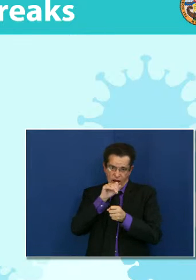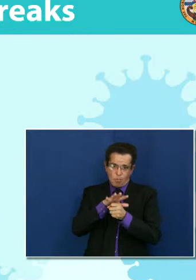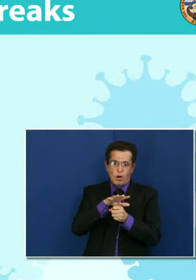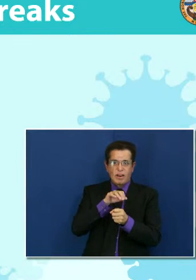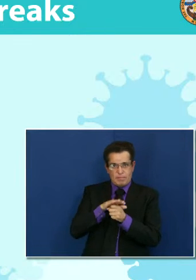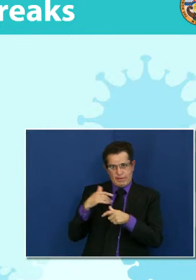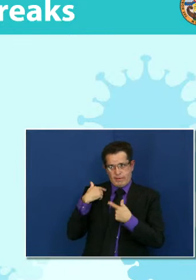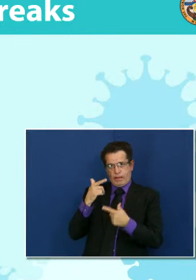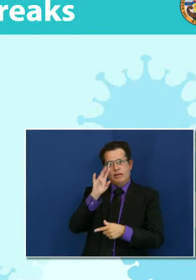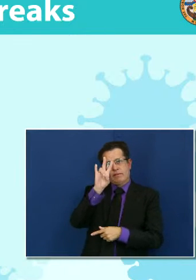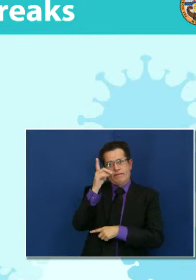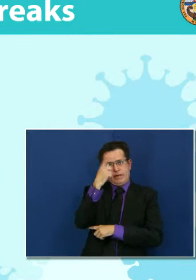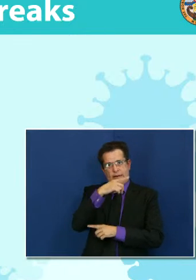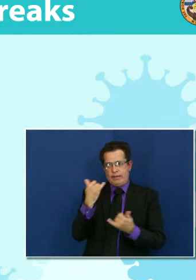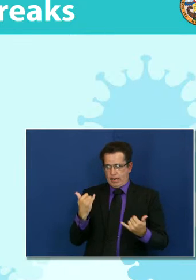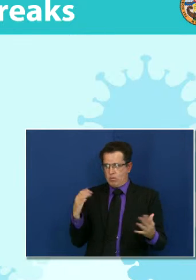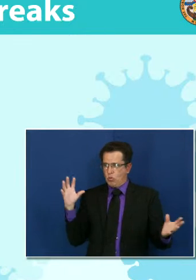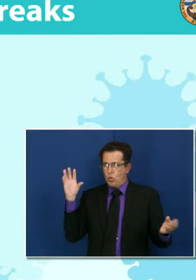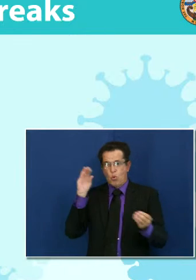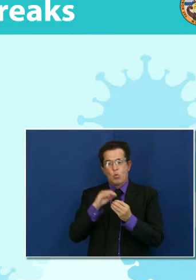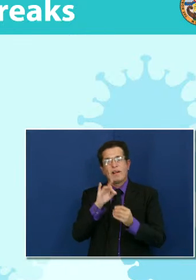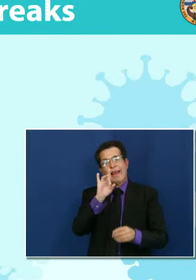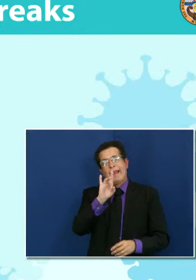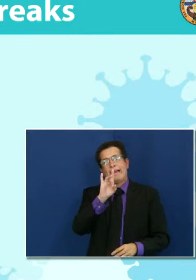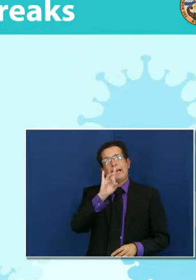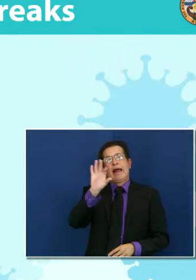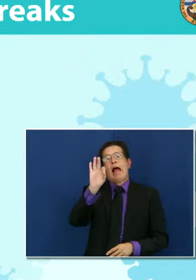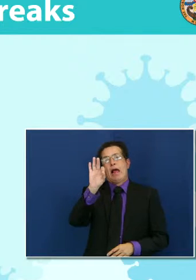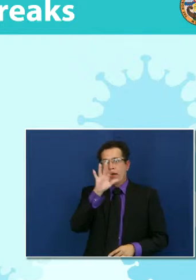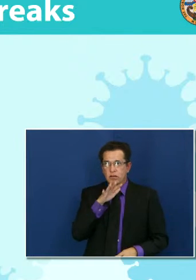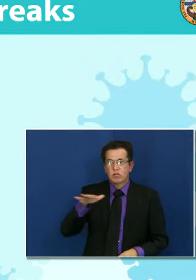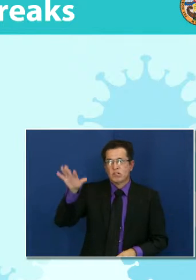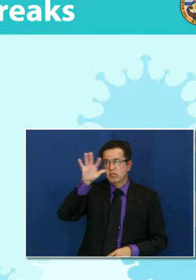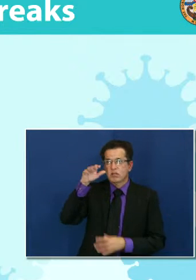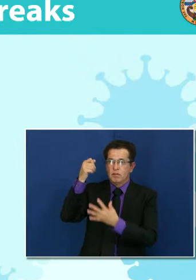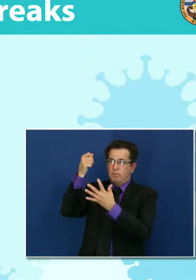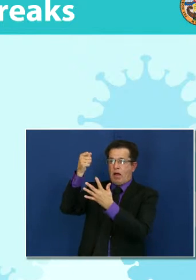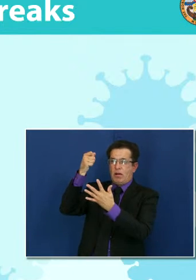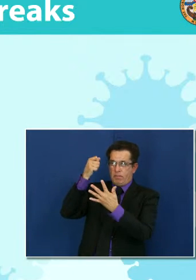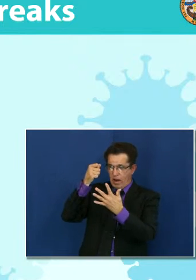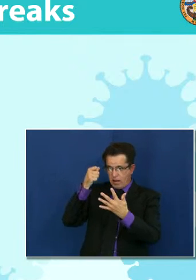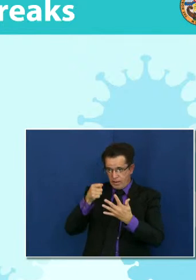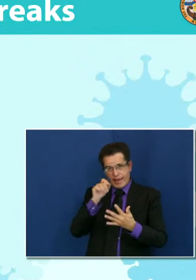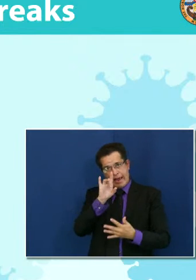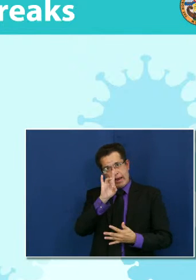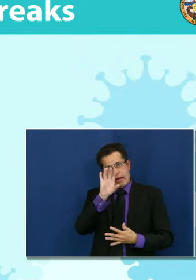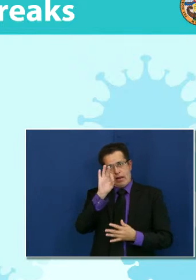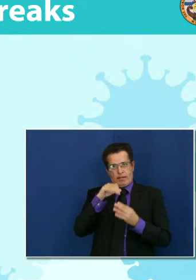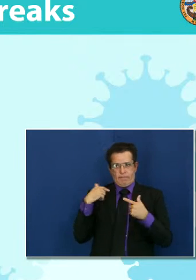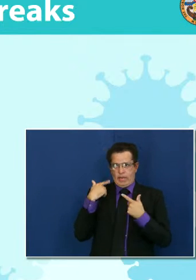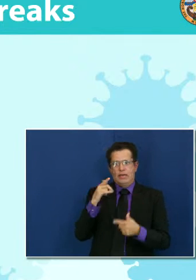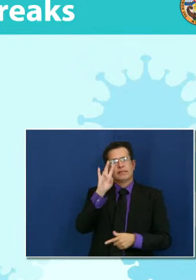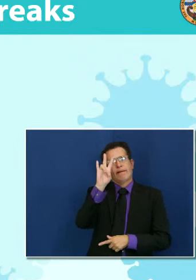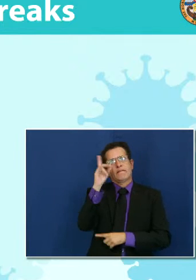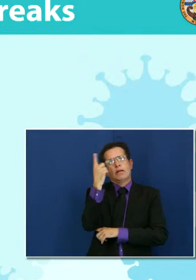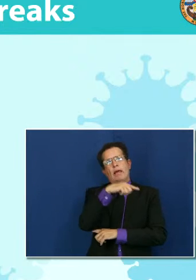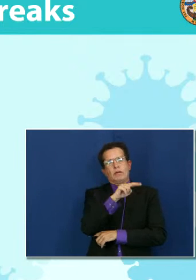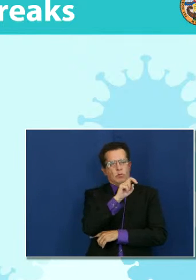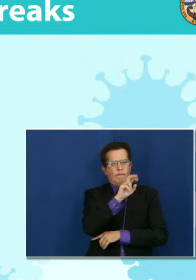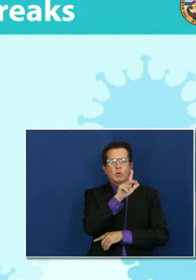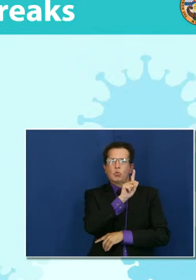today, we were reporting 89 total community setting outbreaks for the past 7 days, from November